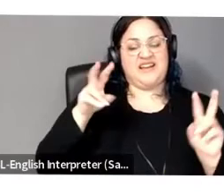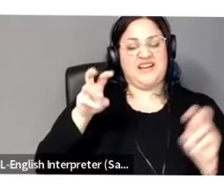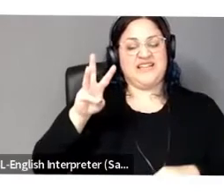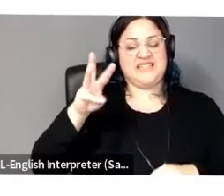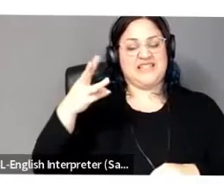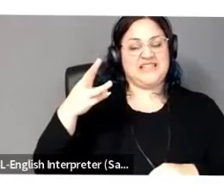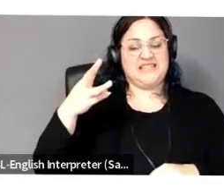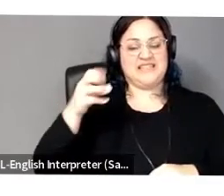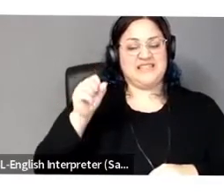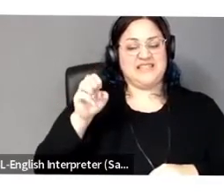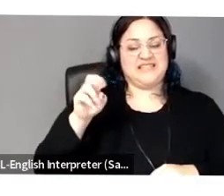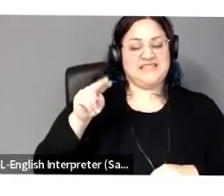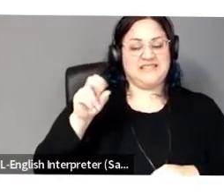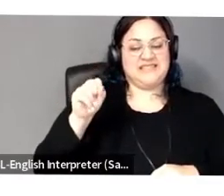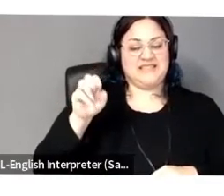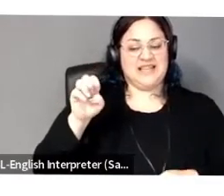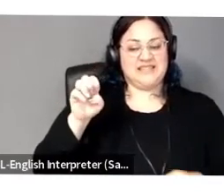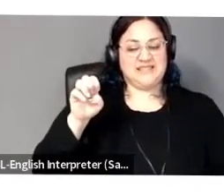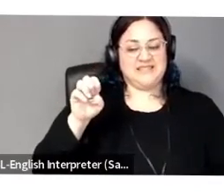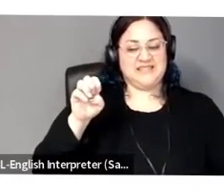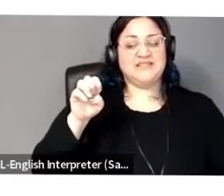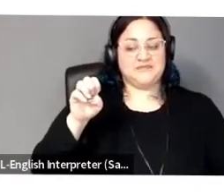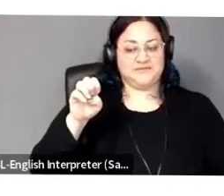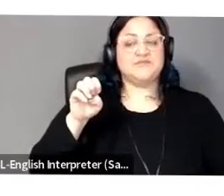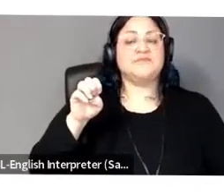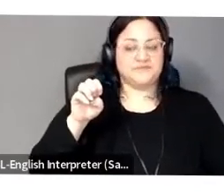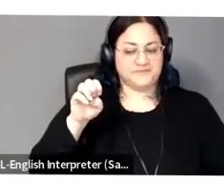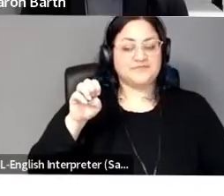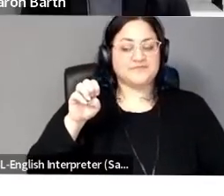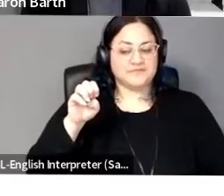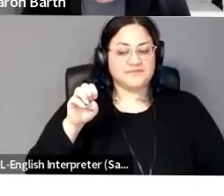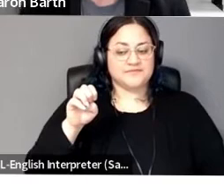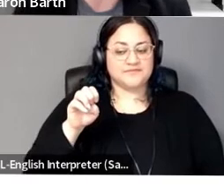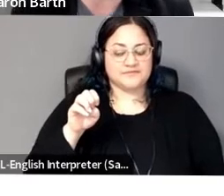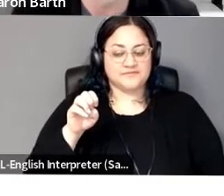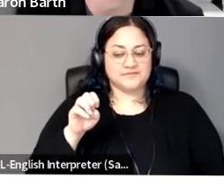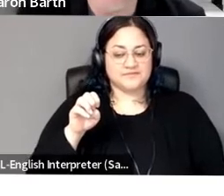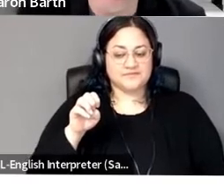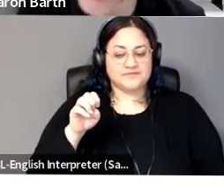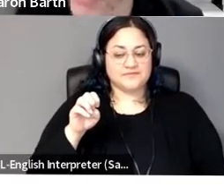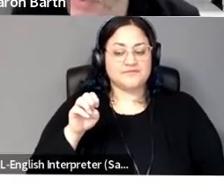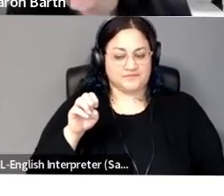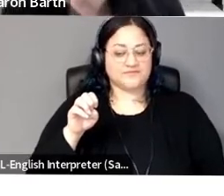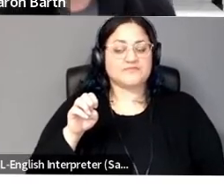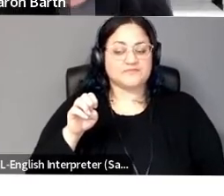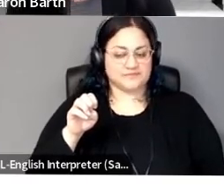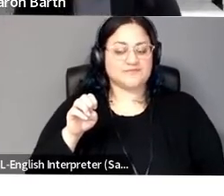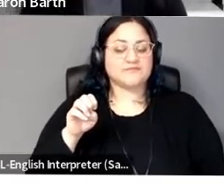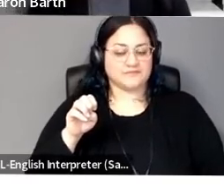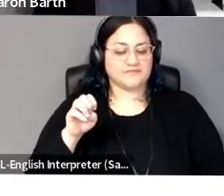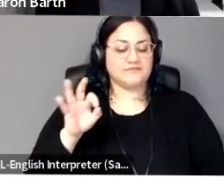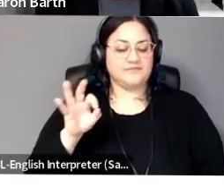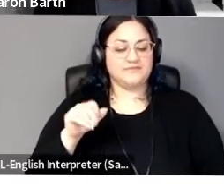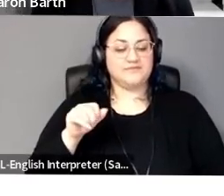An instinct. Yeah, okay, good. So that's a good question. Are we born with